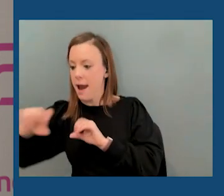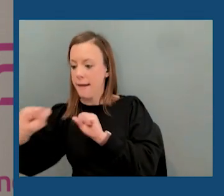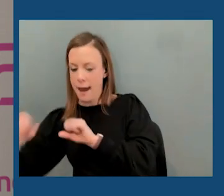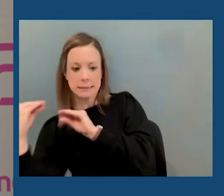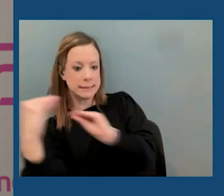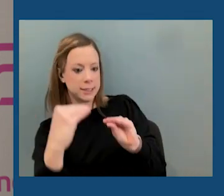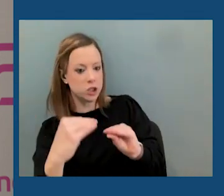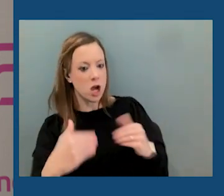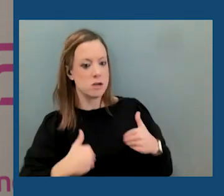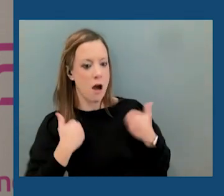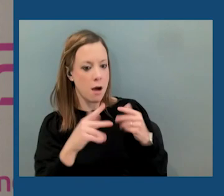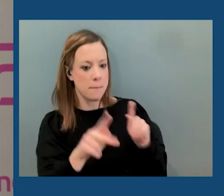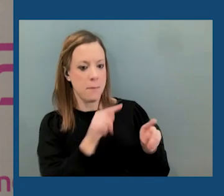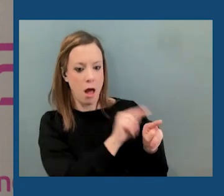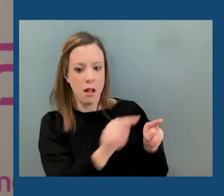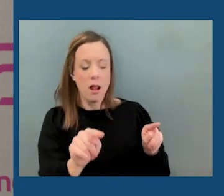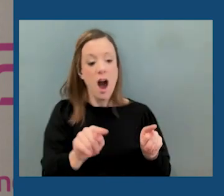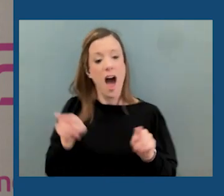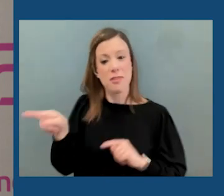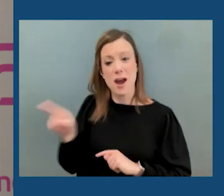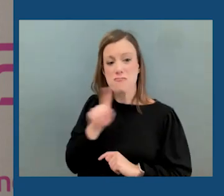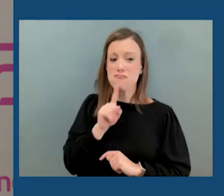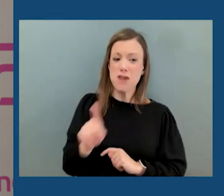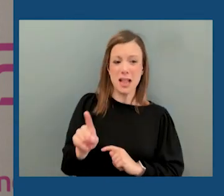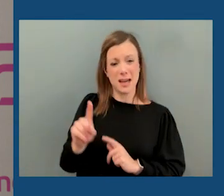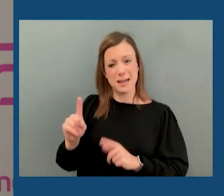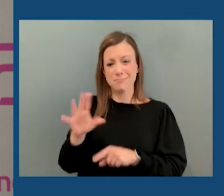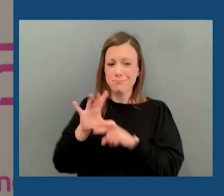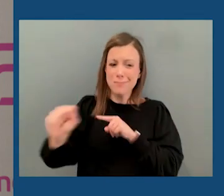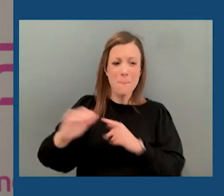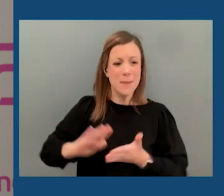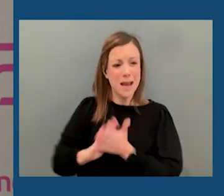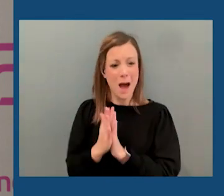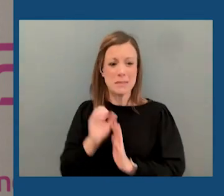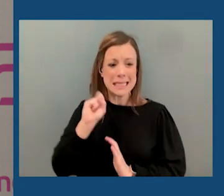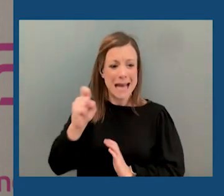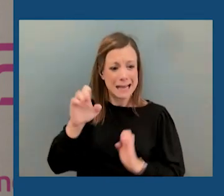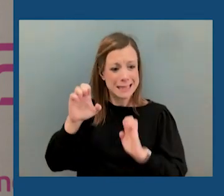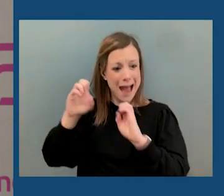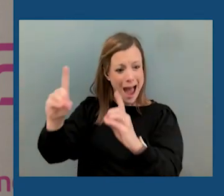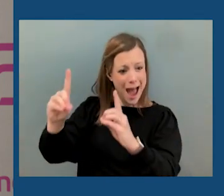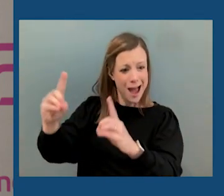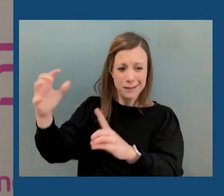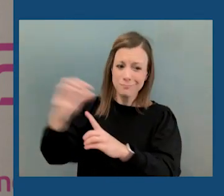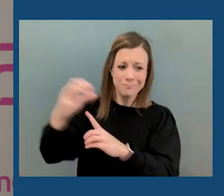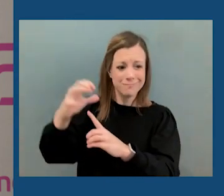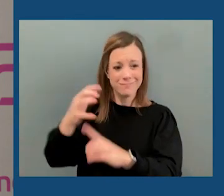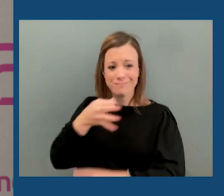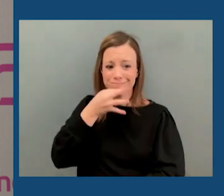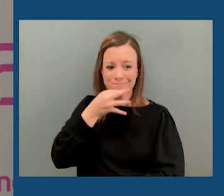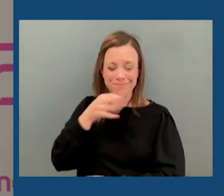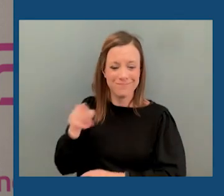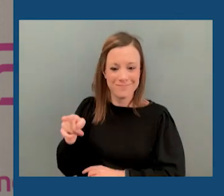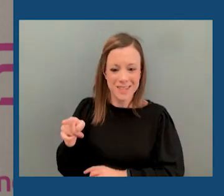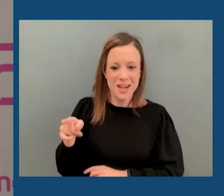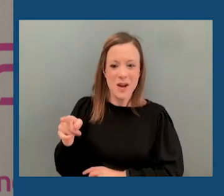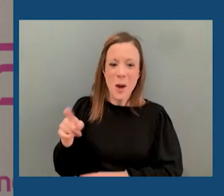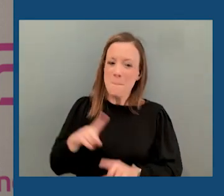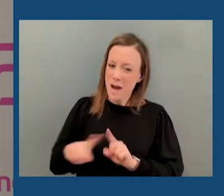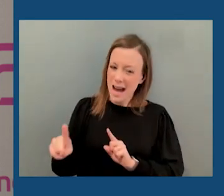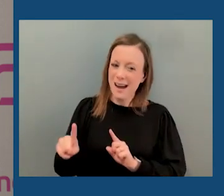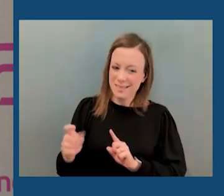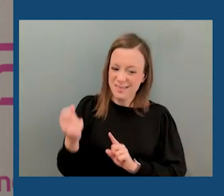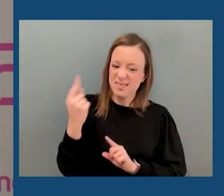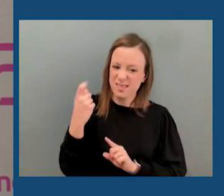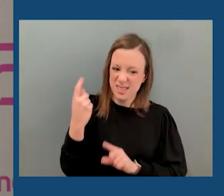create sex ed champions in our communities. However, we have had our fair share of pushback when